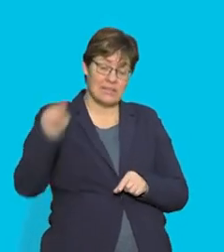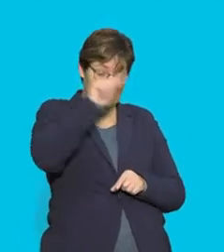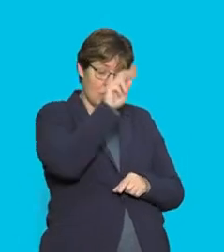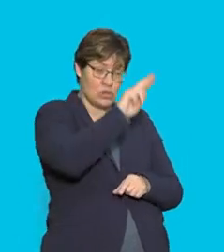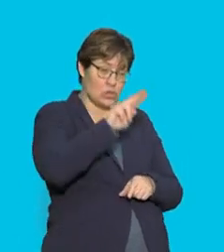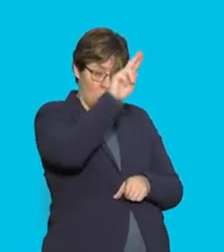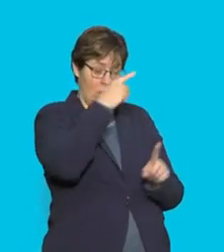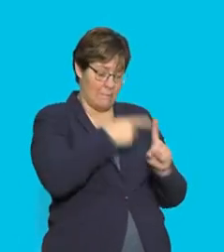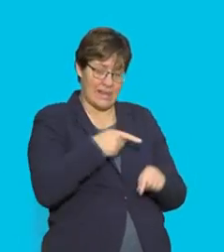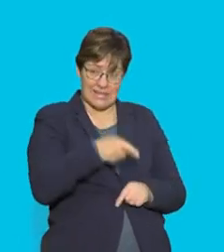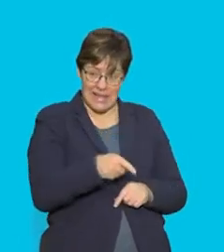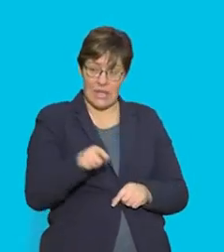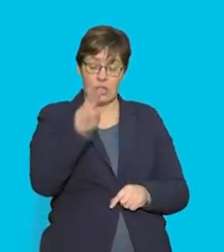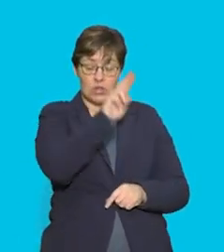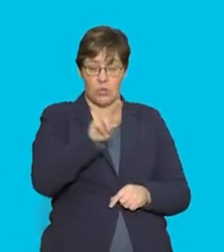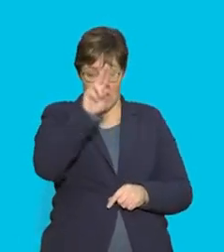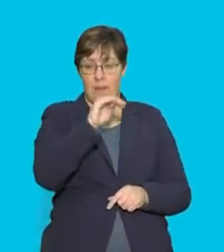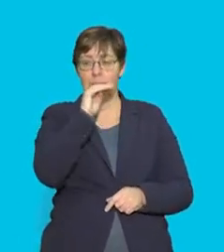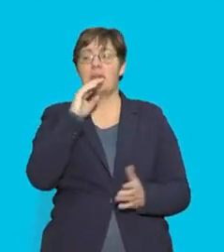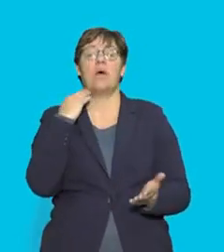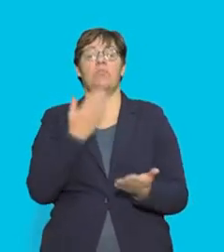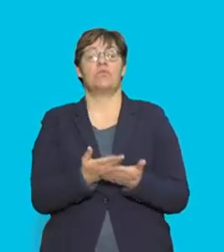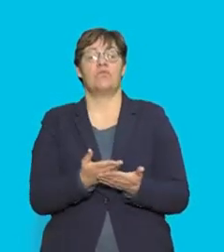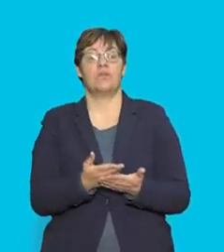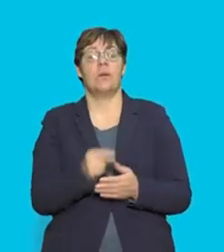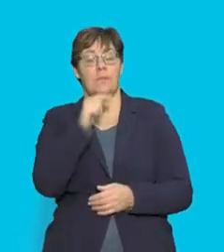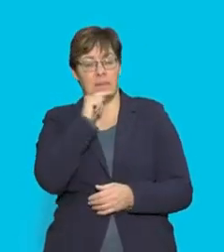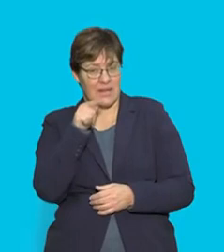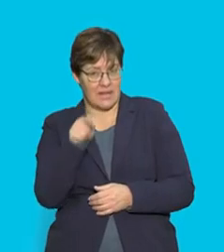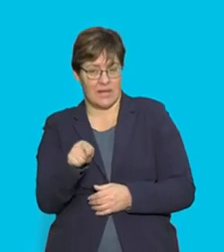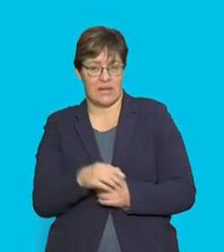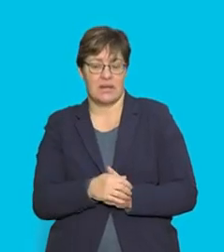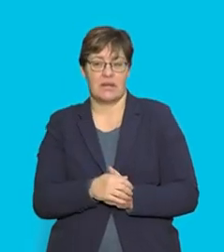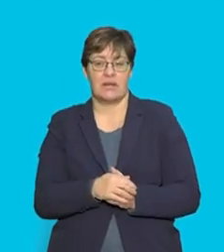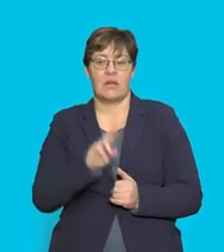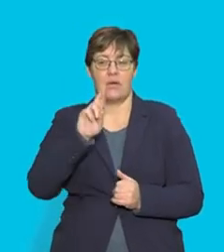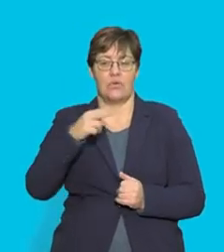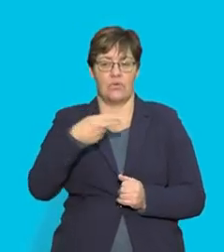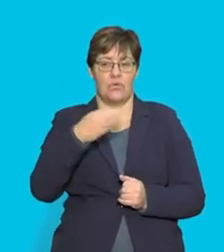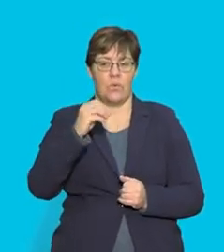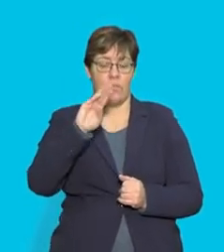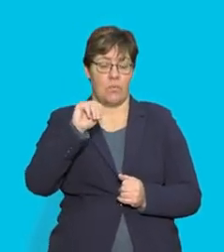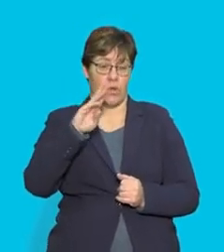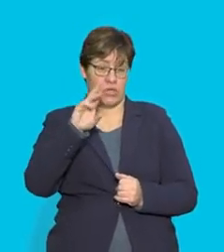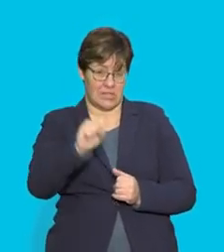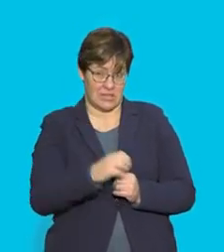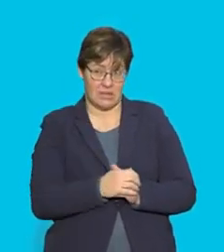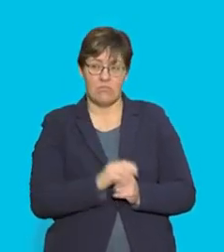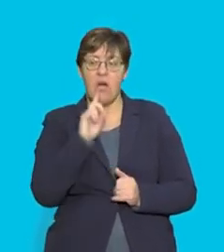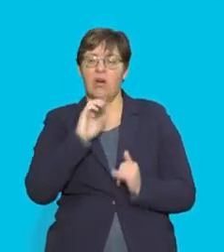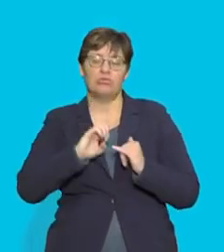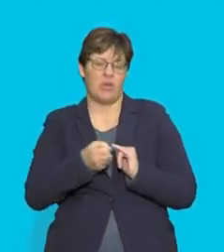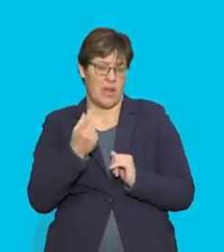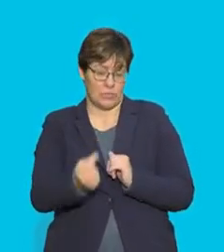this squared plus that squared, then I would have proven that this is a rhombus. So let's